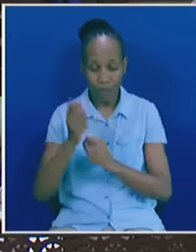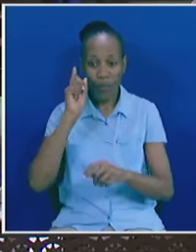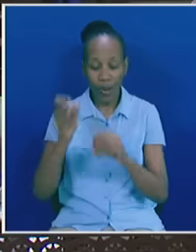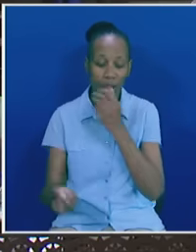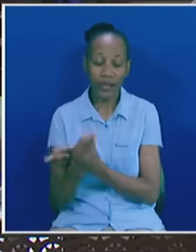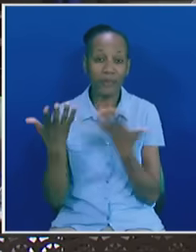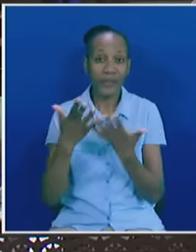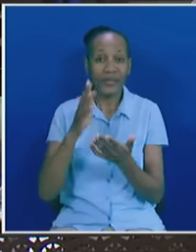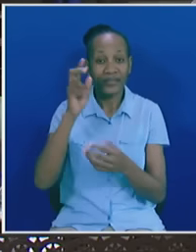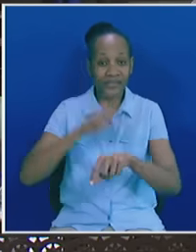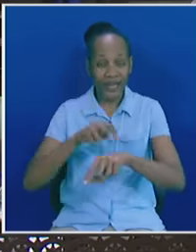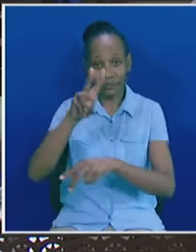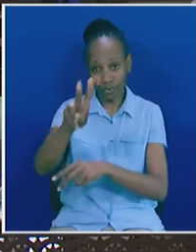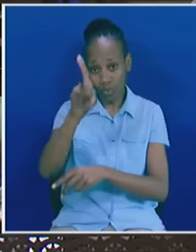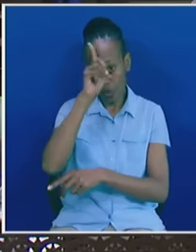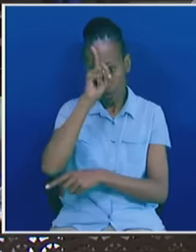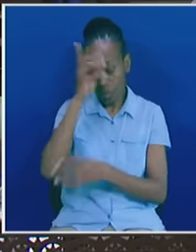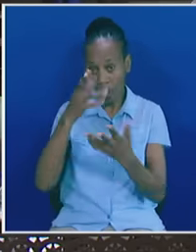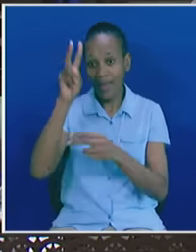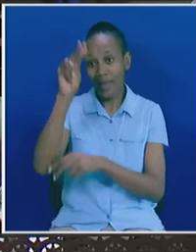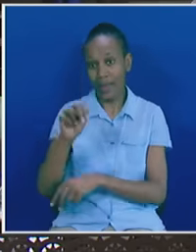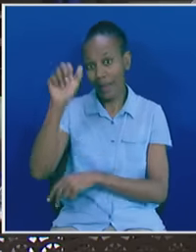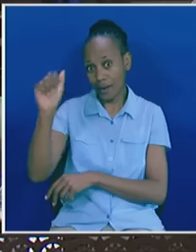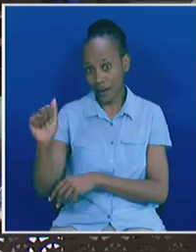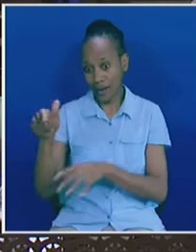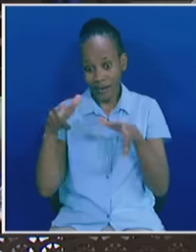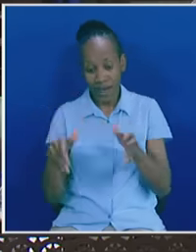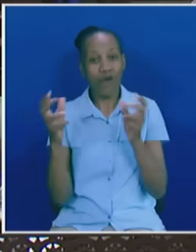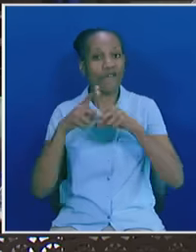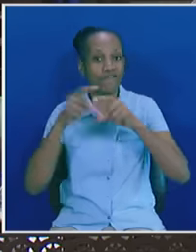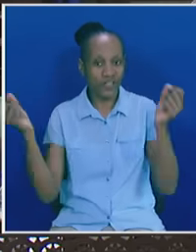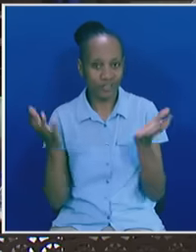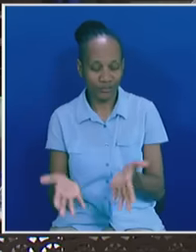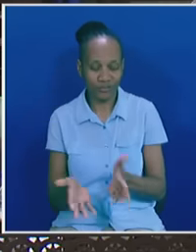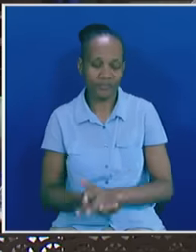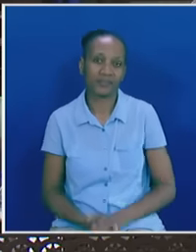in the National Assembly chamber. That concludes the business of the